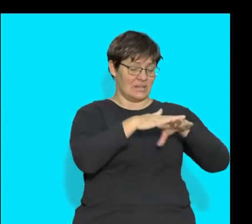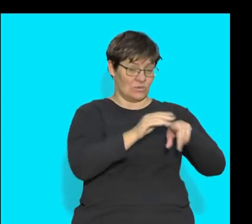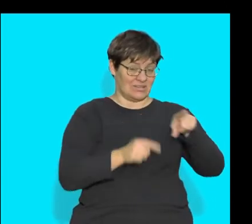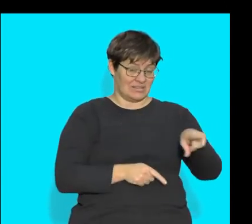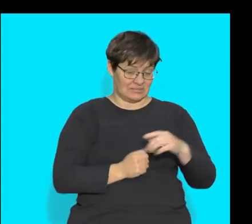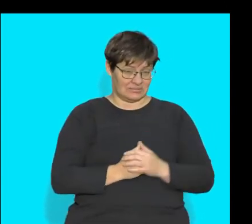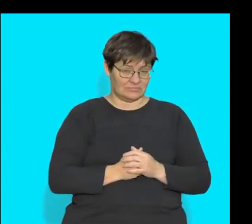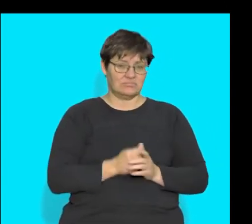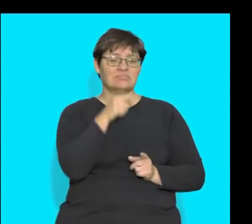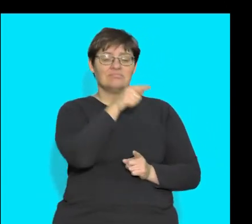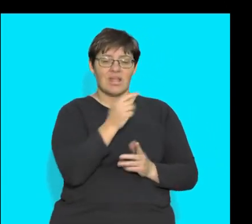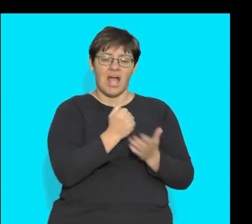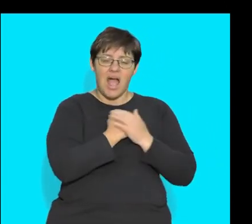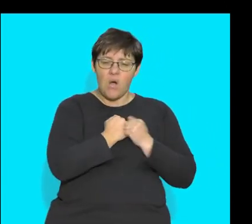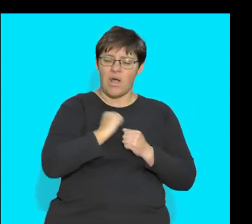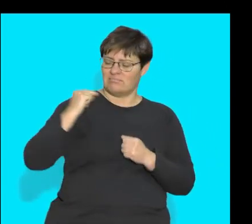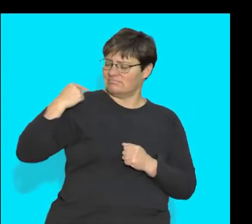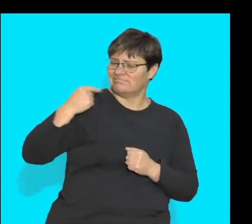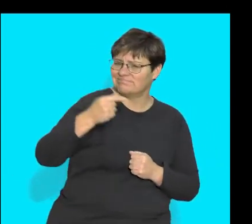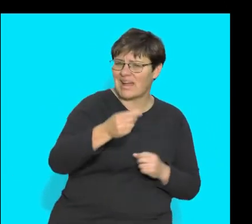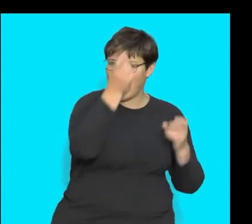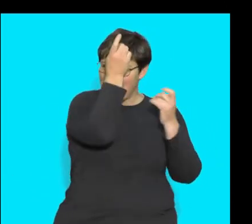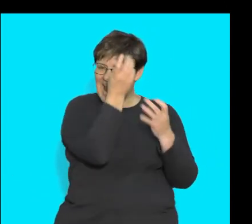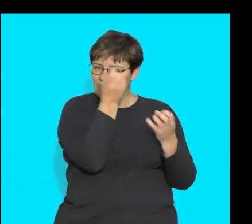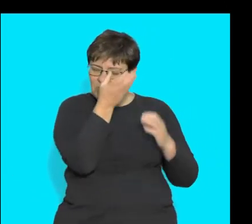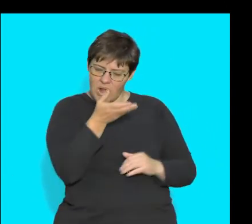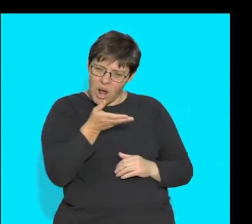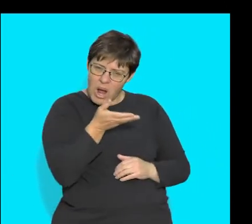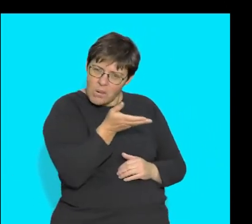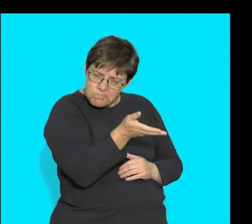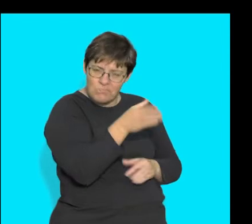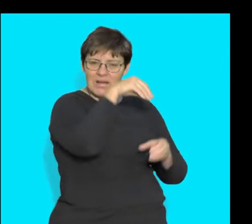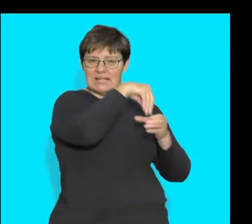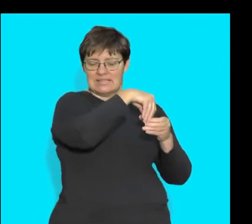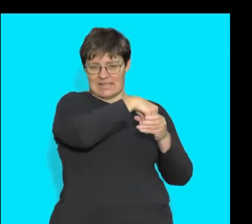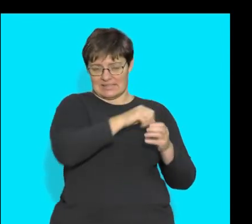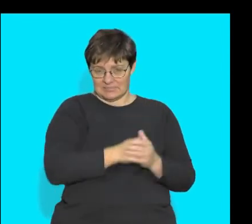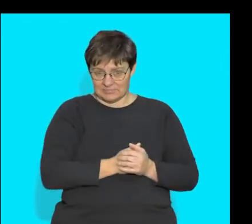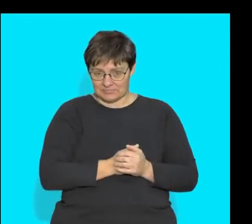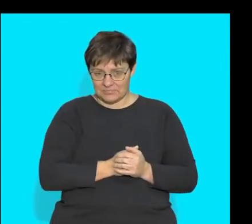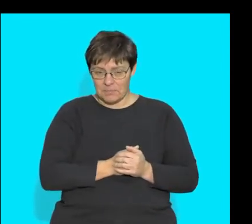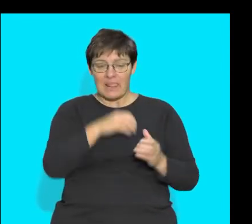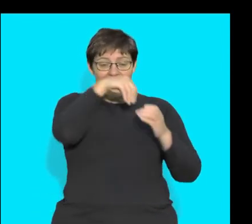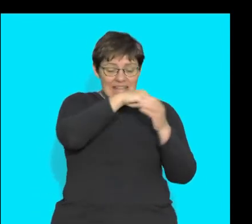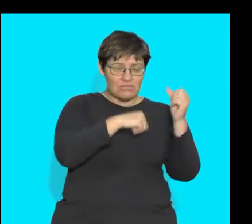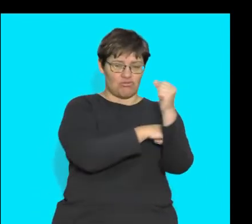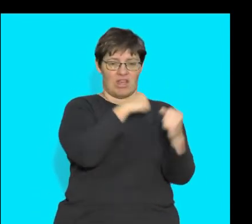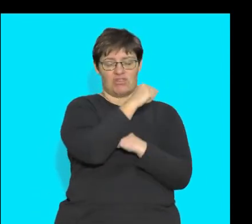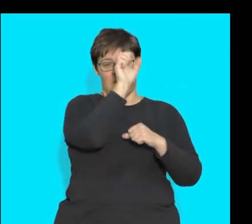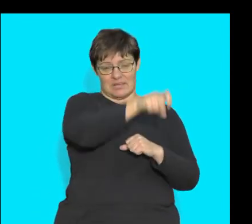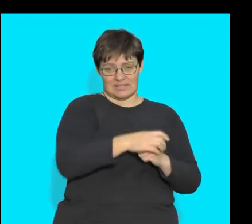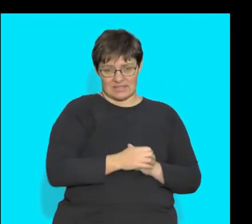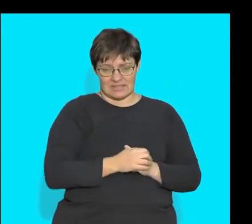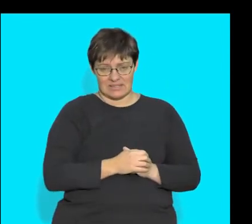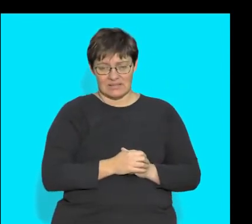the chromatin network, our genetic information, must be within a structure. When we